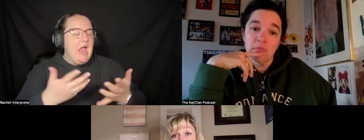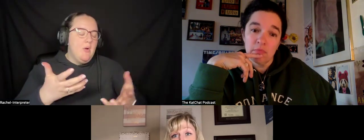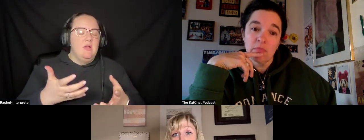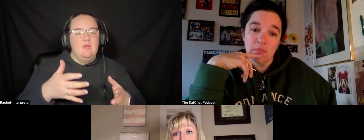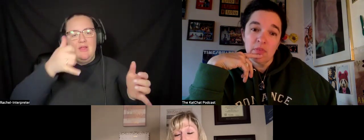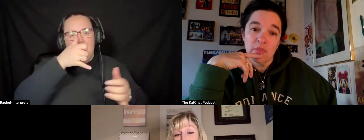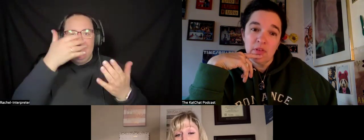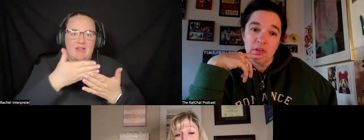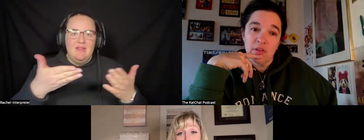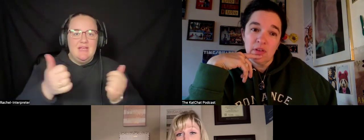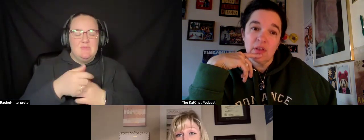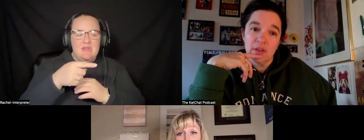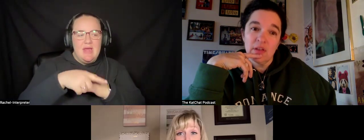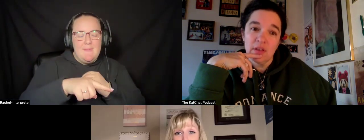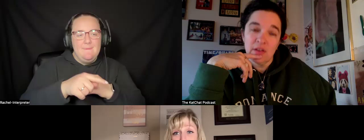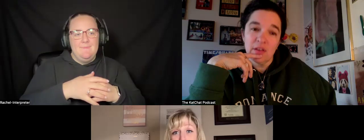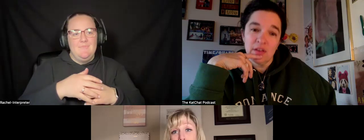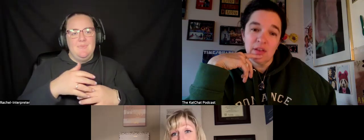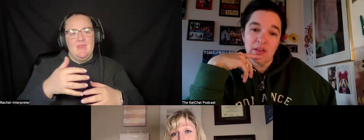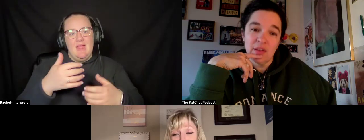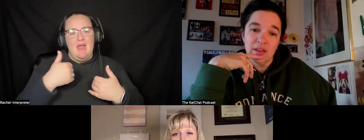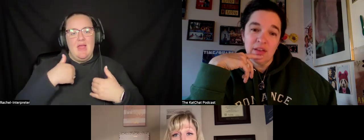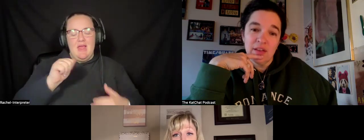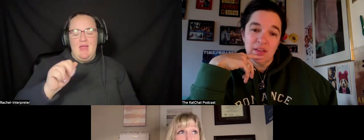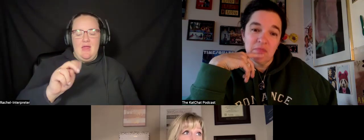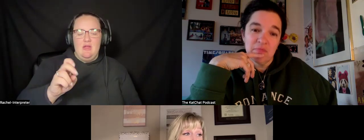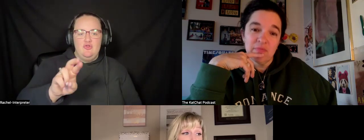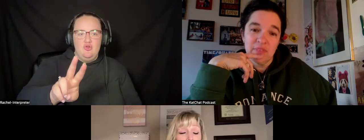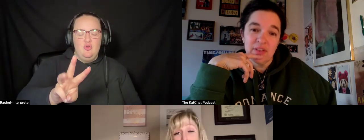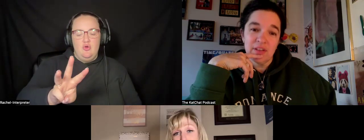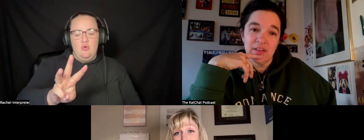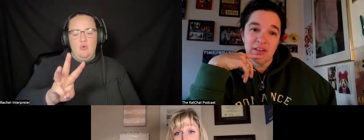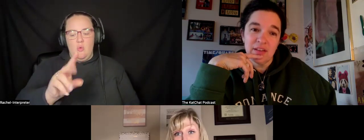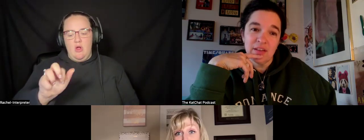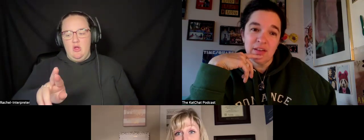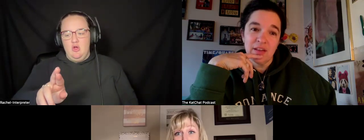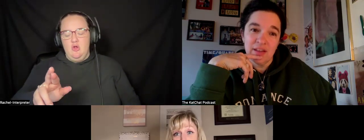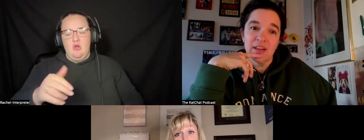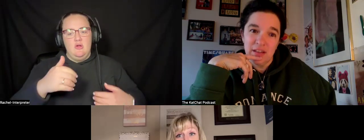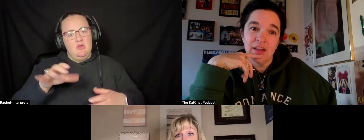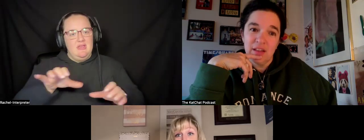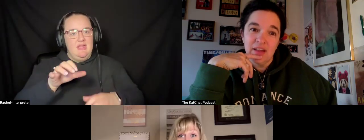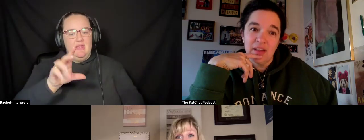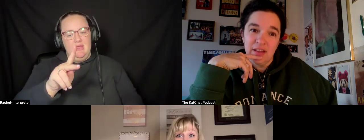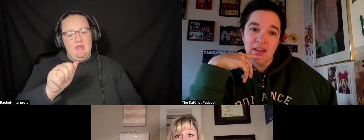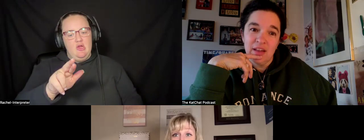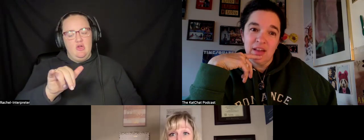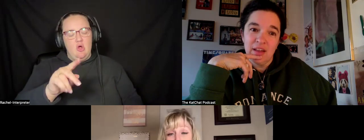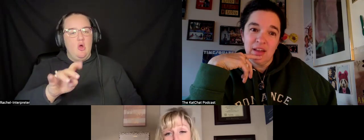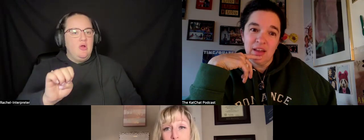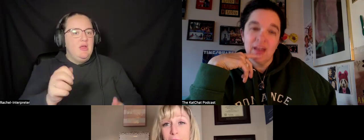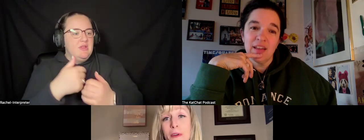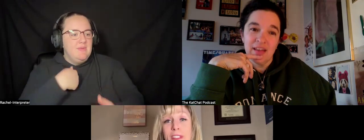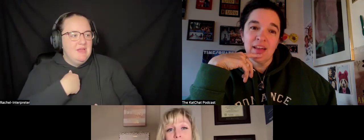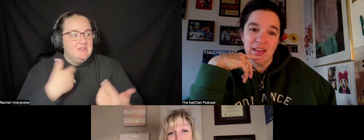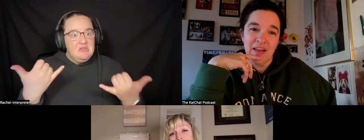with them. Like I got Andrew to do a little karaoke with me, Andrew Walker. So it'd be funny to be like, okay, like now let's do like a little carpool